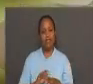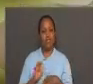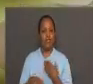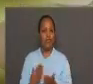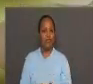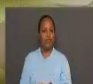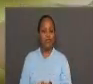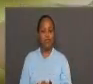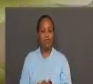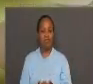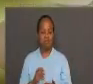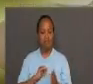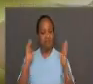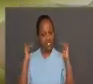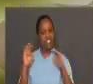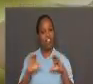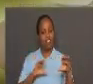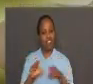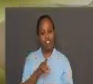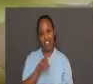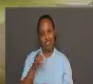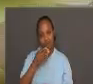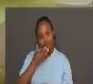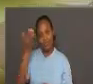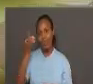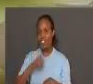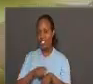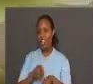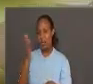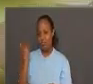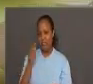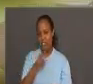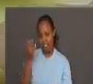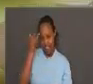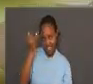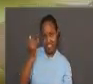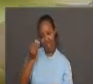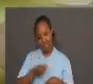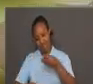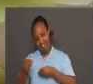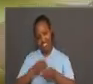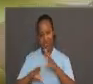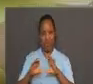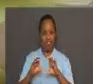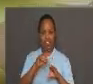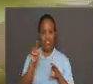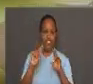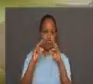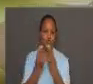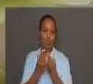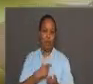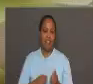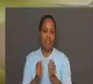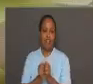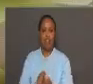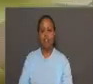Welcome back, everyone. I hope you had a good time sharing your ideas with your